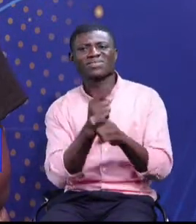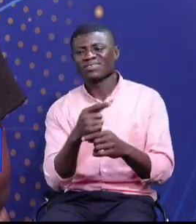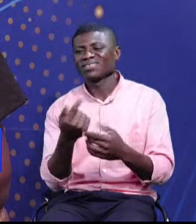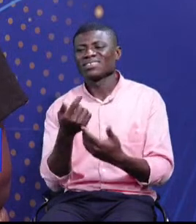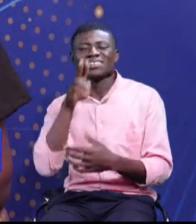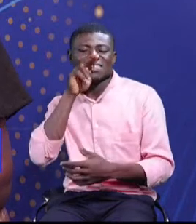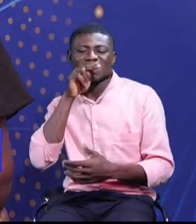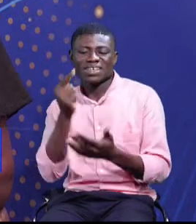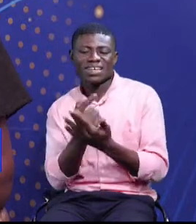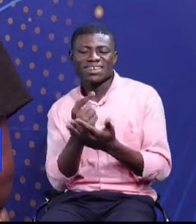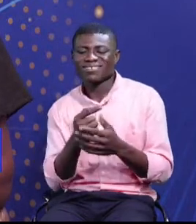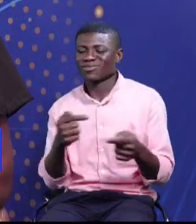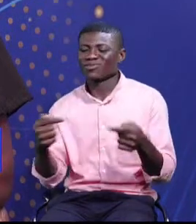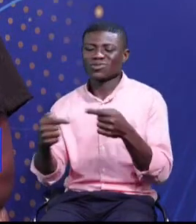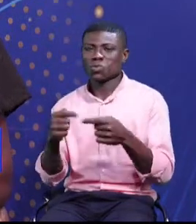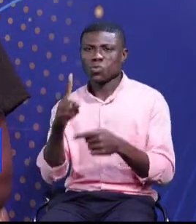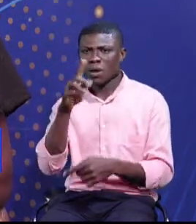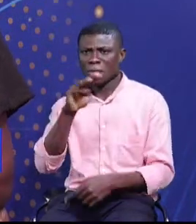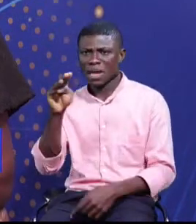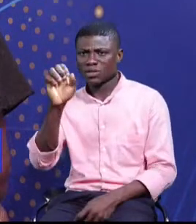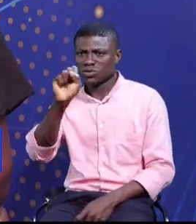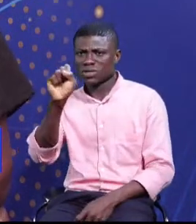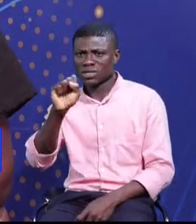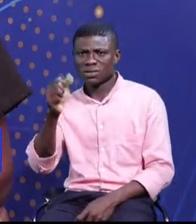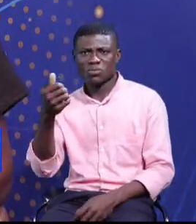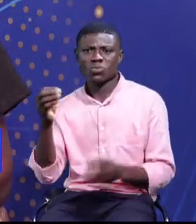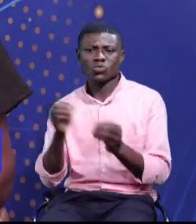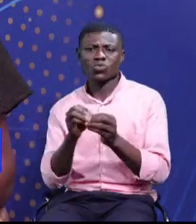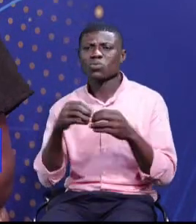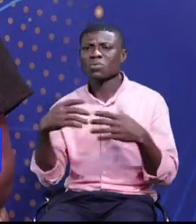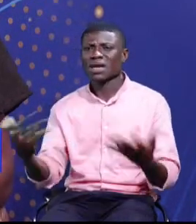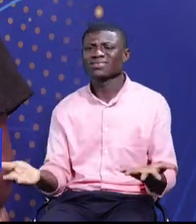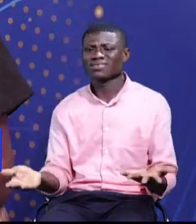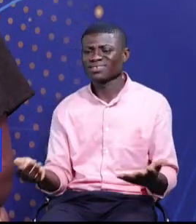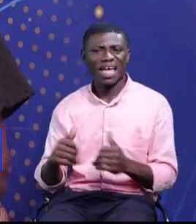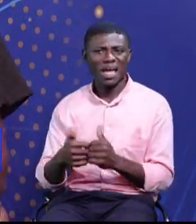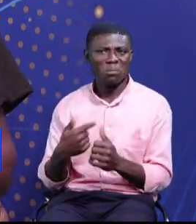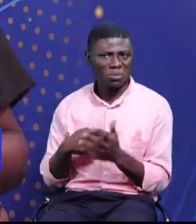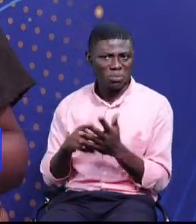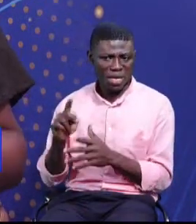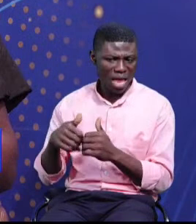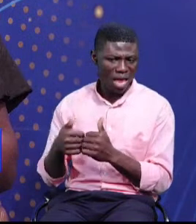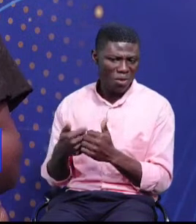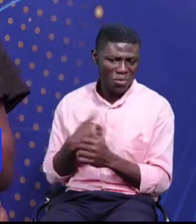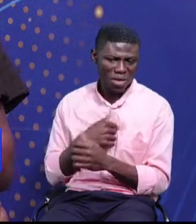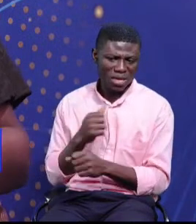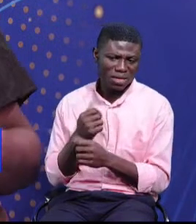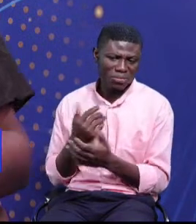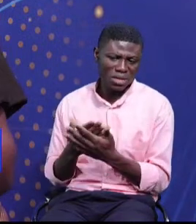like, what are you saying? 1 million USD is absolutely ridiculous. And how do we